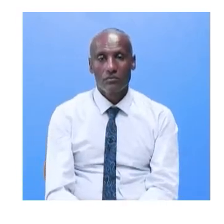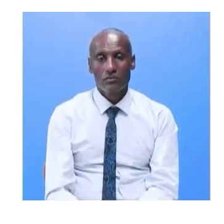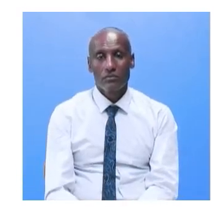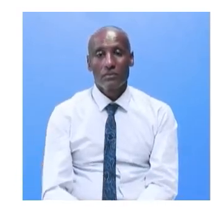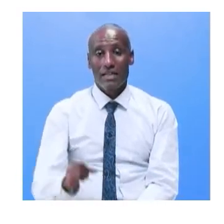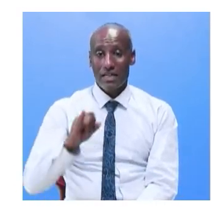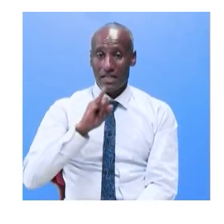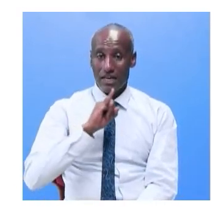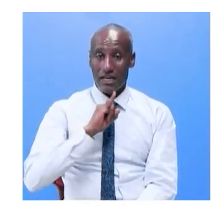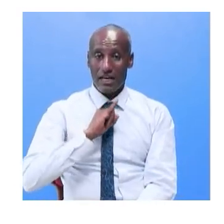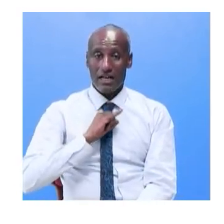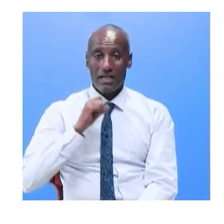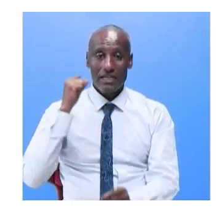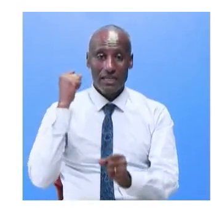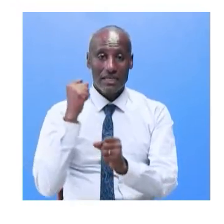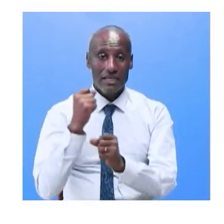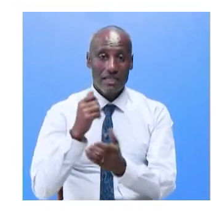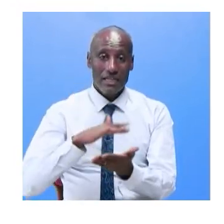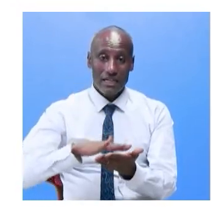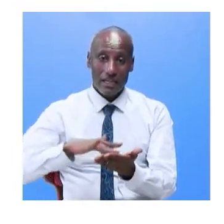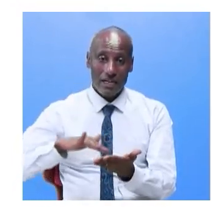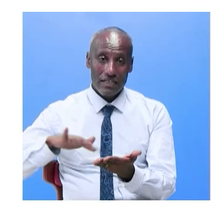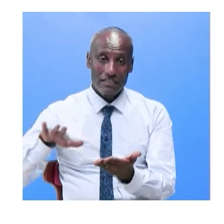I write